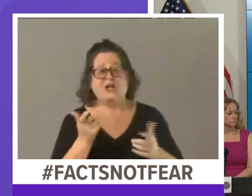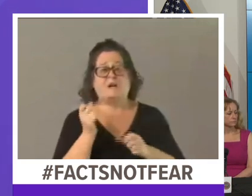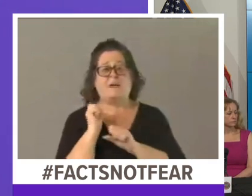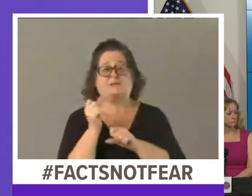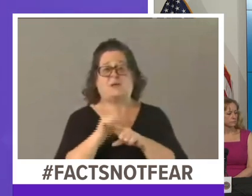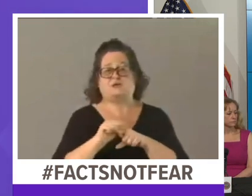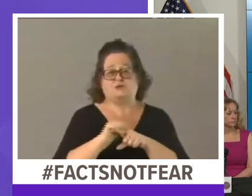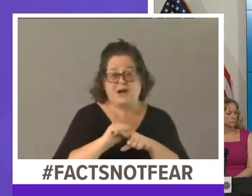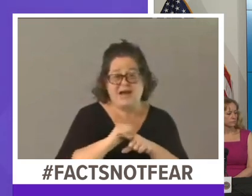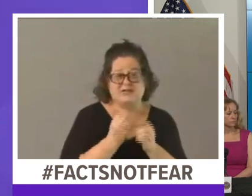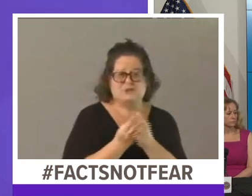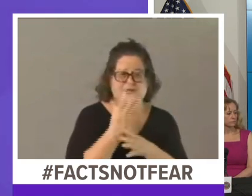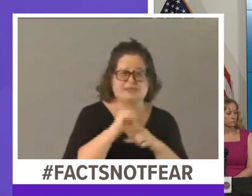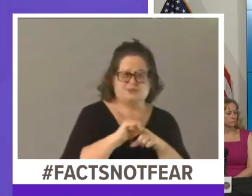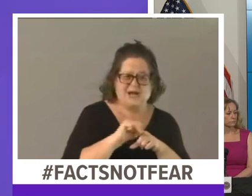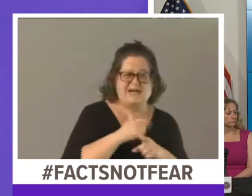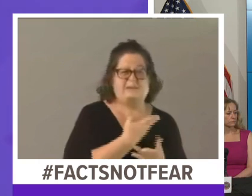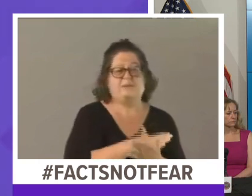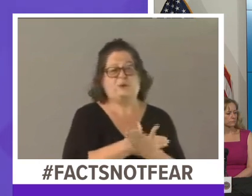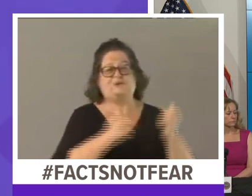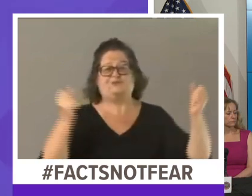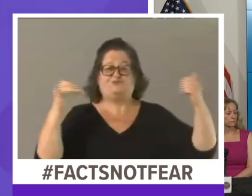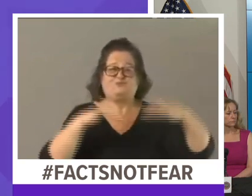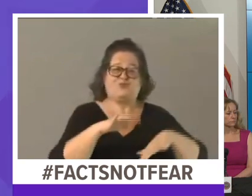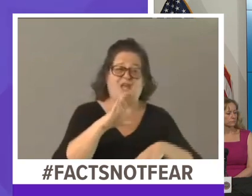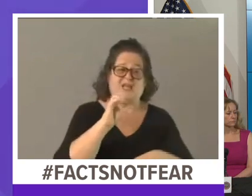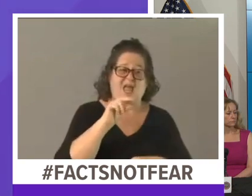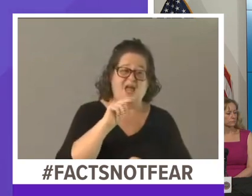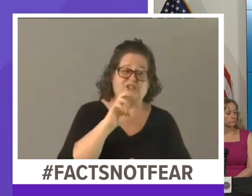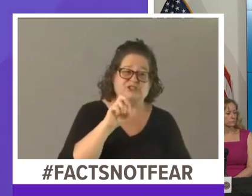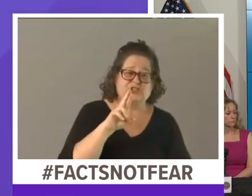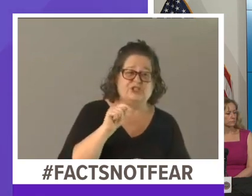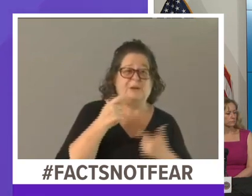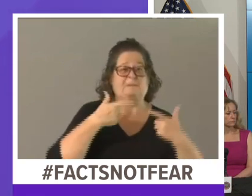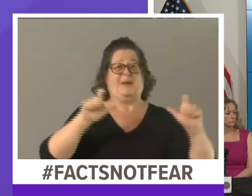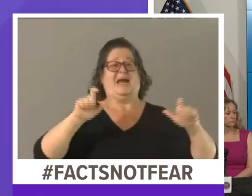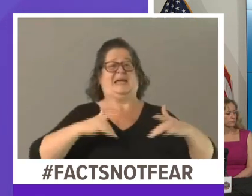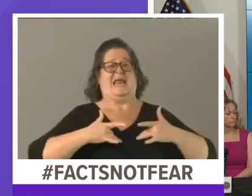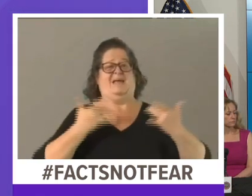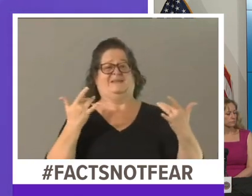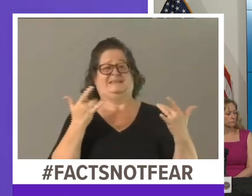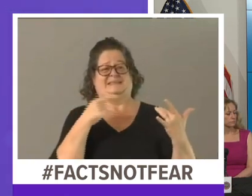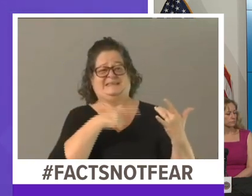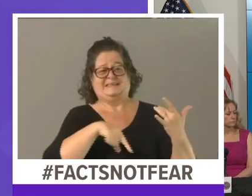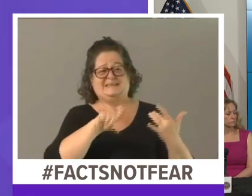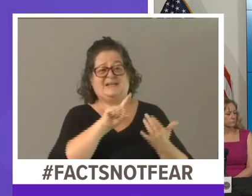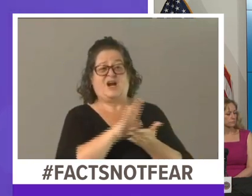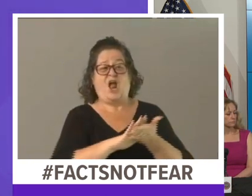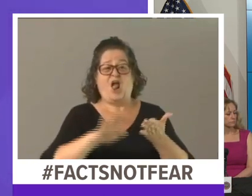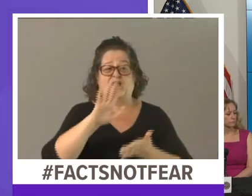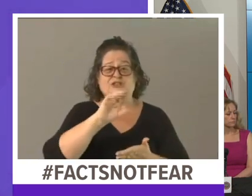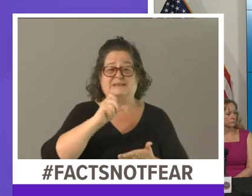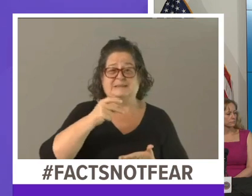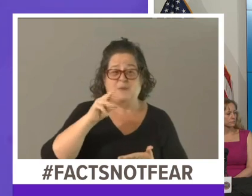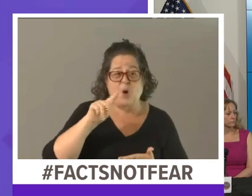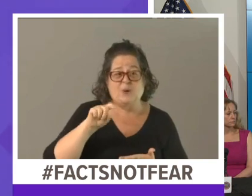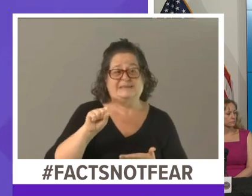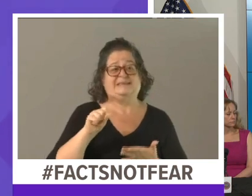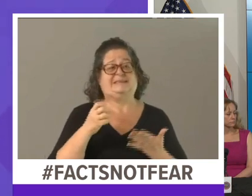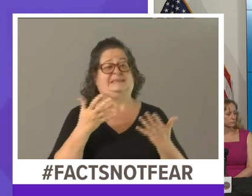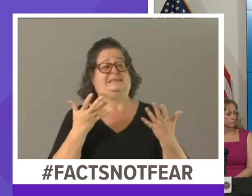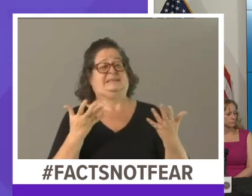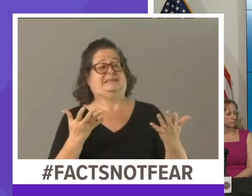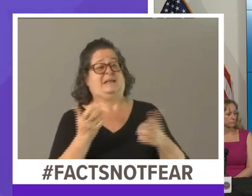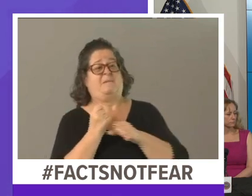large venues are not in business, college sports, Major League Baseball, NBA, NFL may